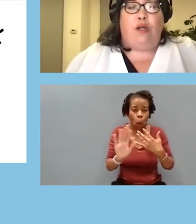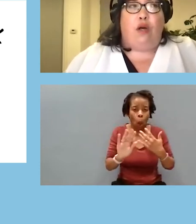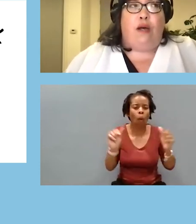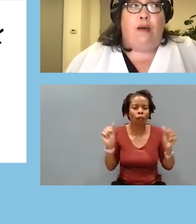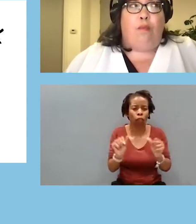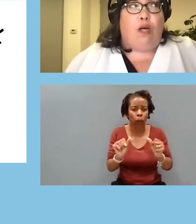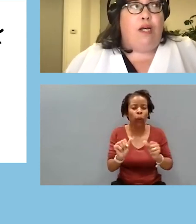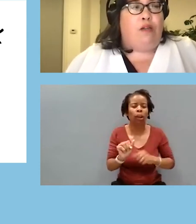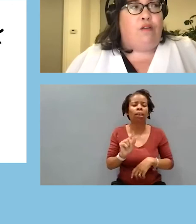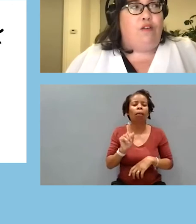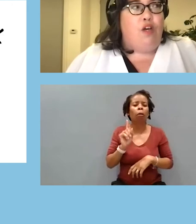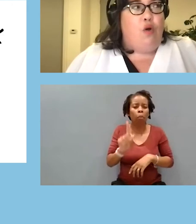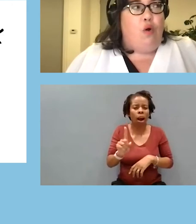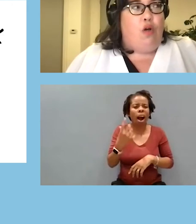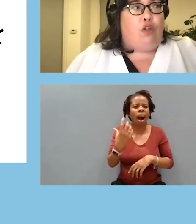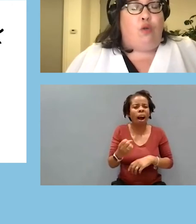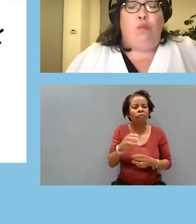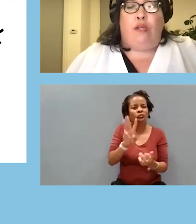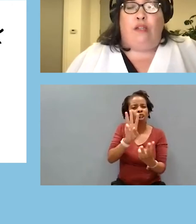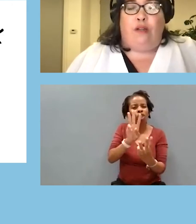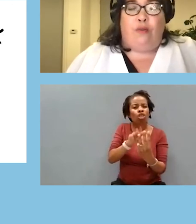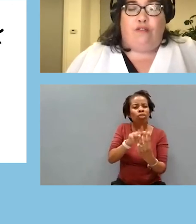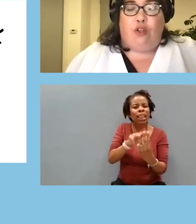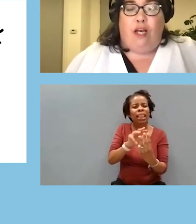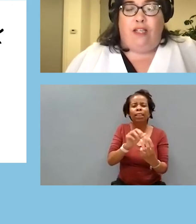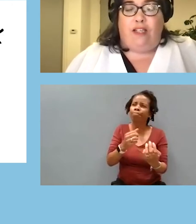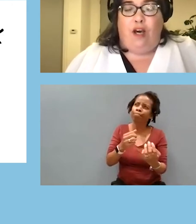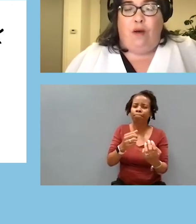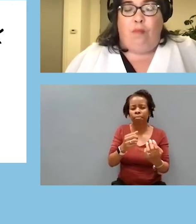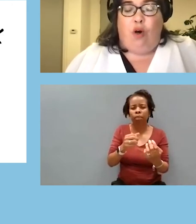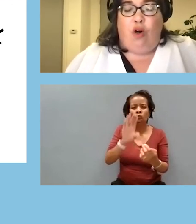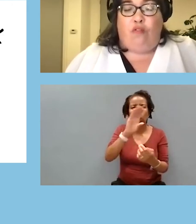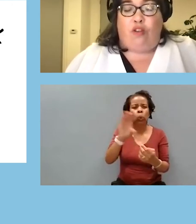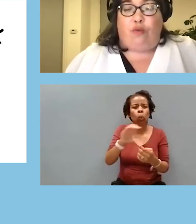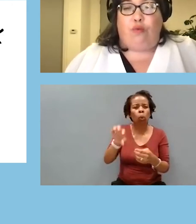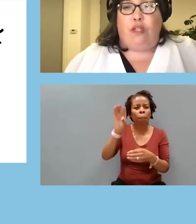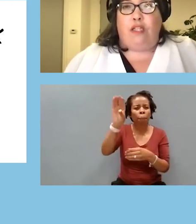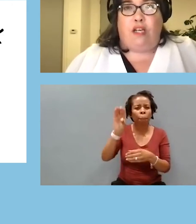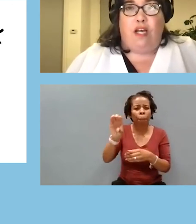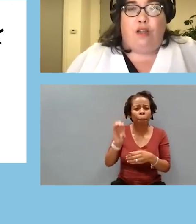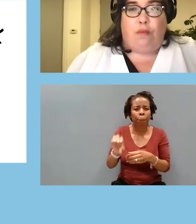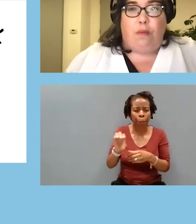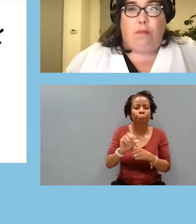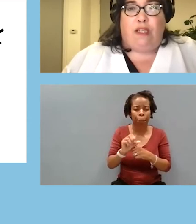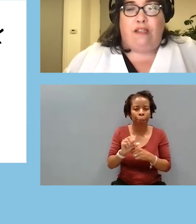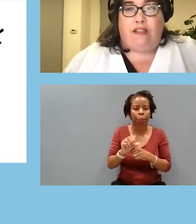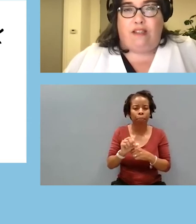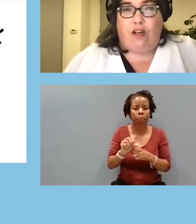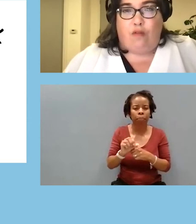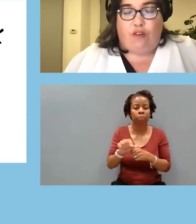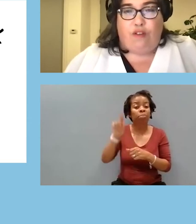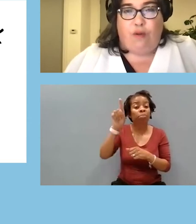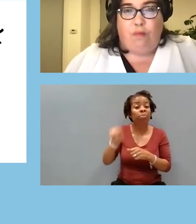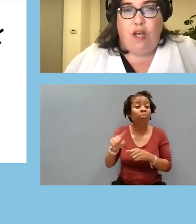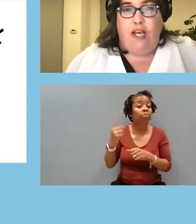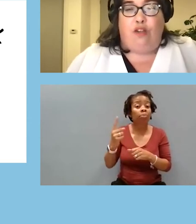three kind of Zoom windows, if you like, of the three kind of presenters